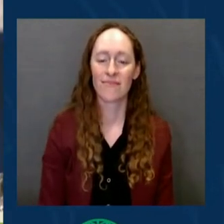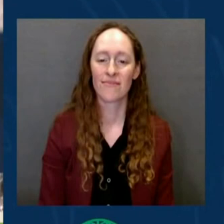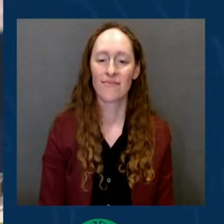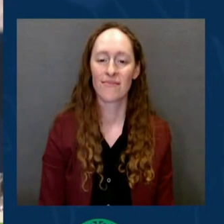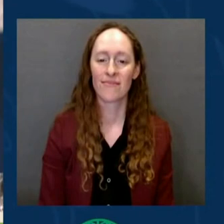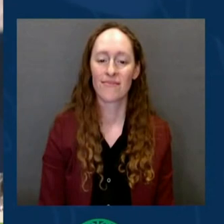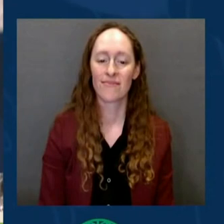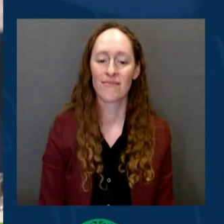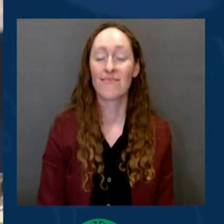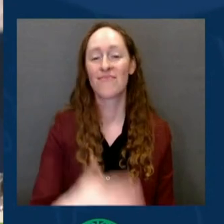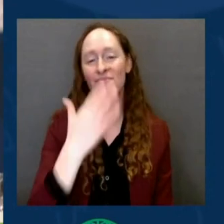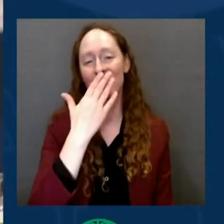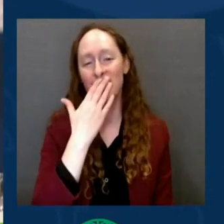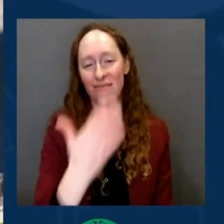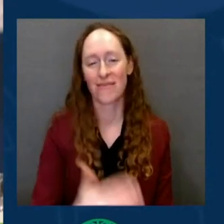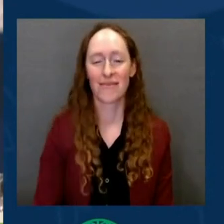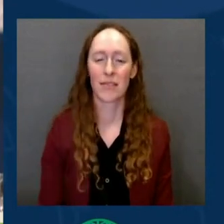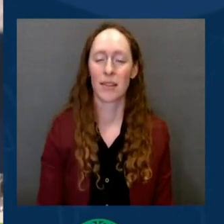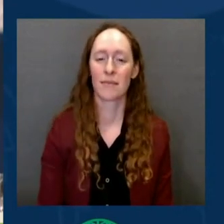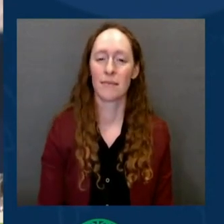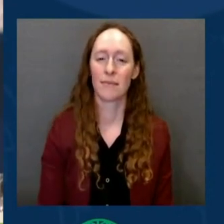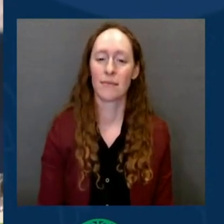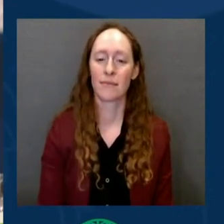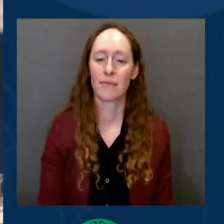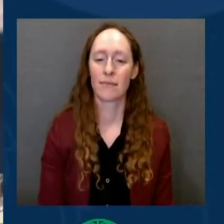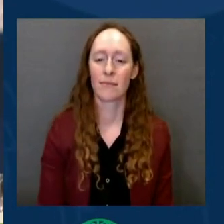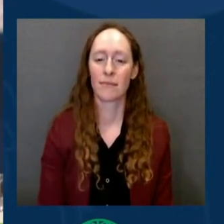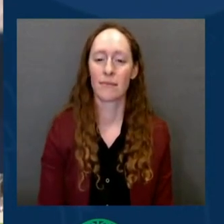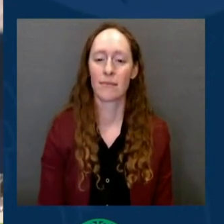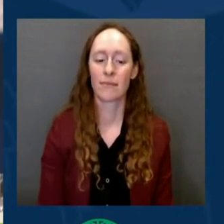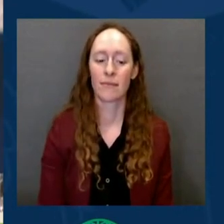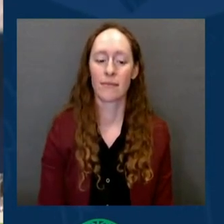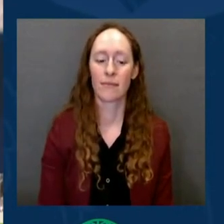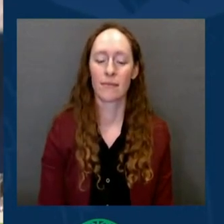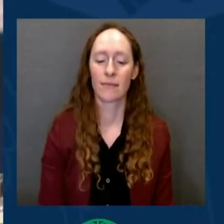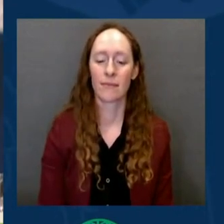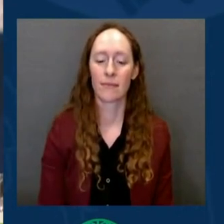Excellency, Mr. President.